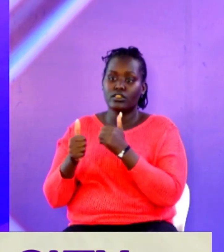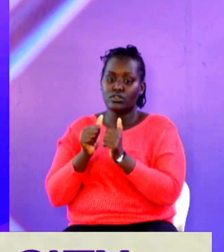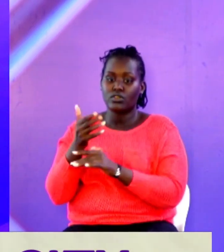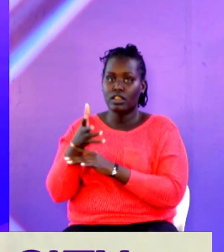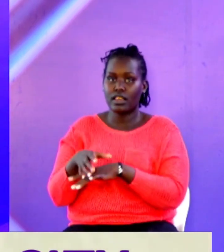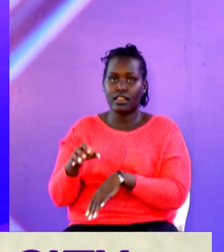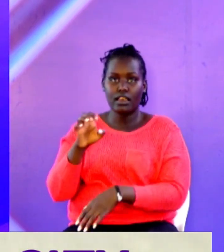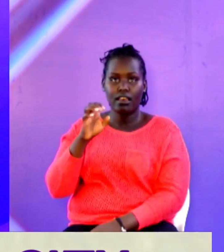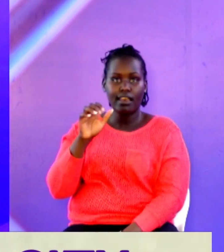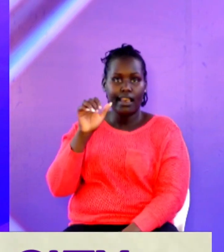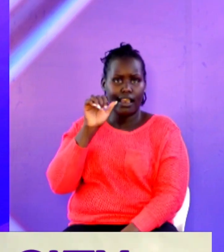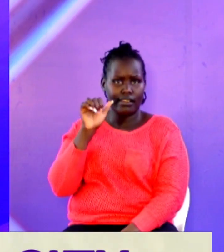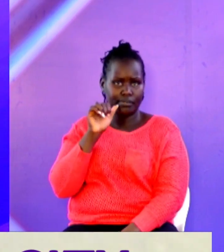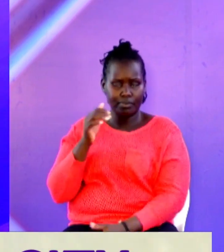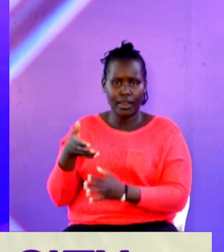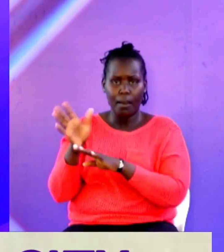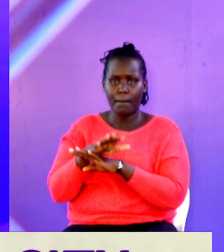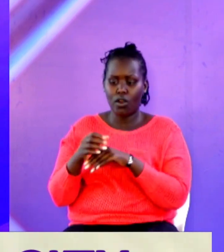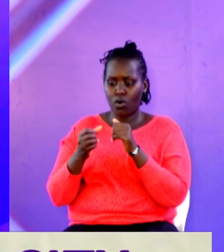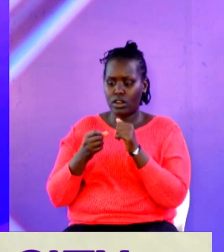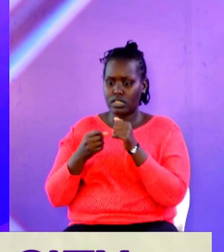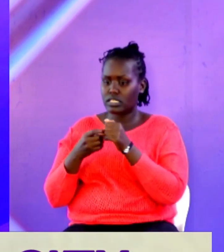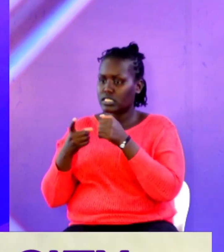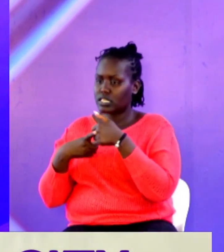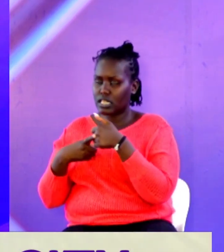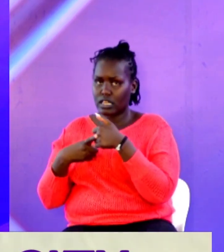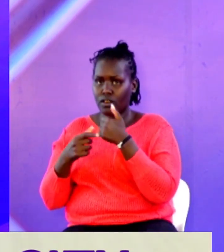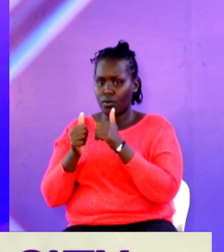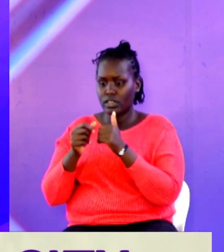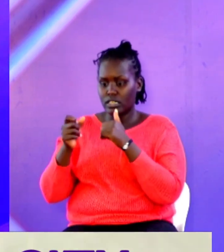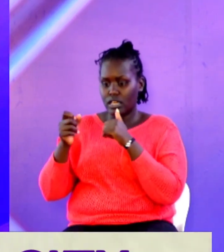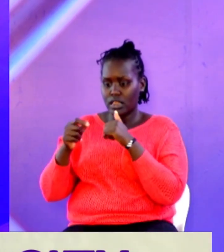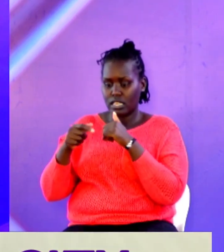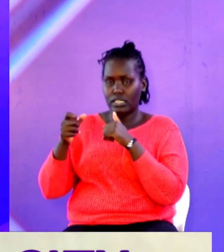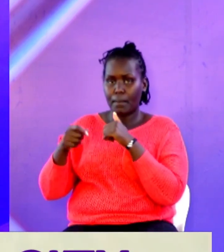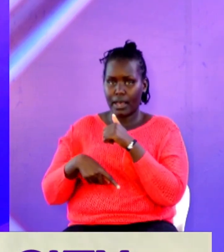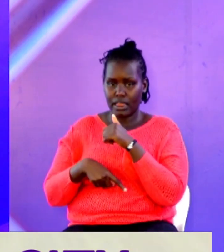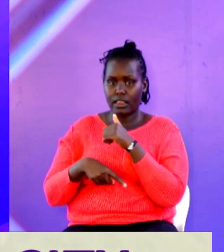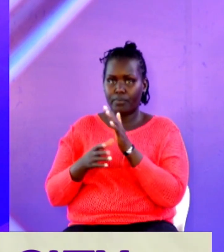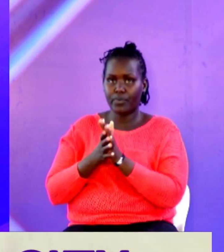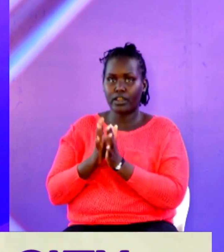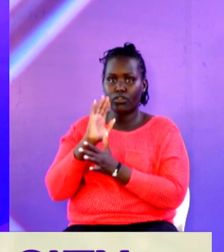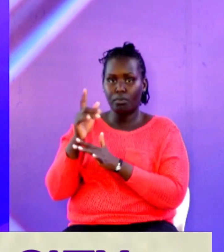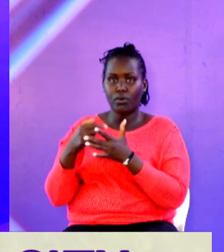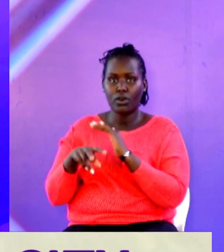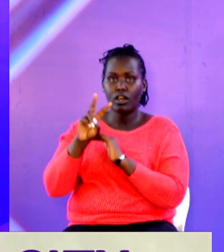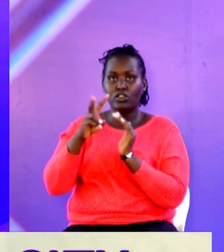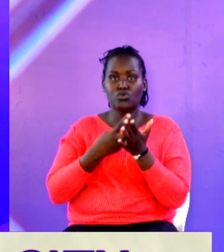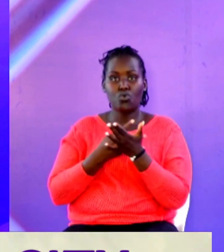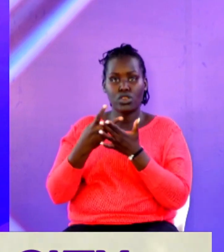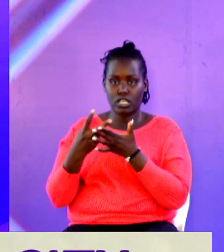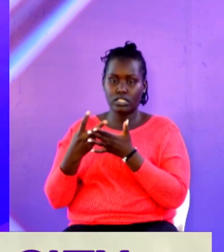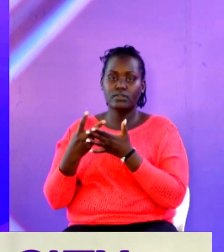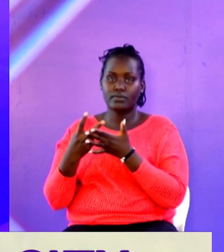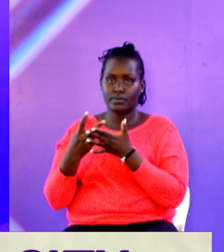English Premier League will be back on 16th. That is this month. On 16th, it shall be in 2 weeks' time.